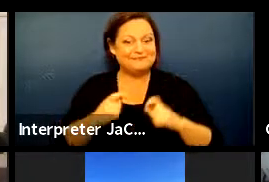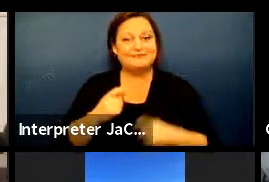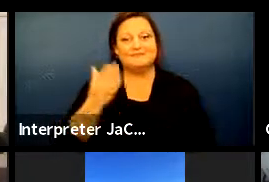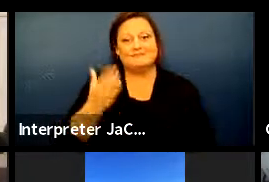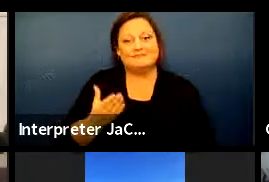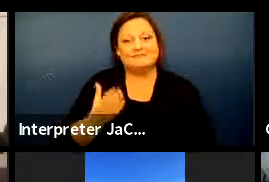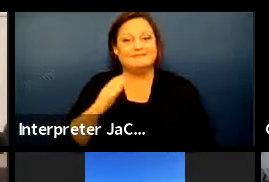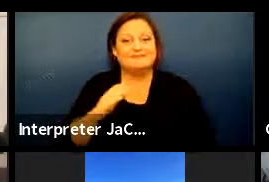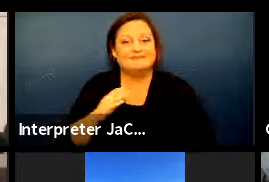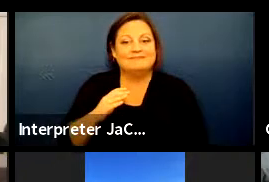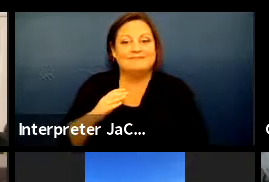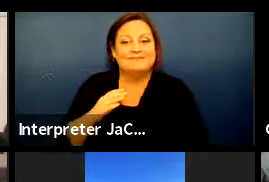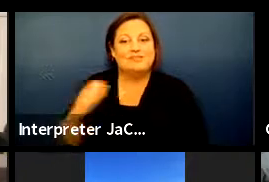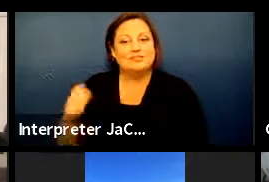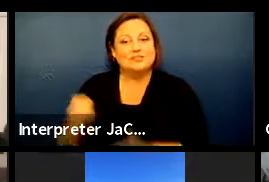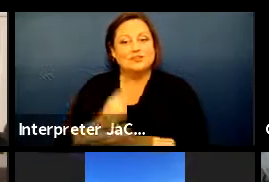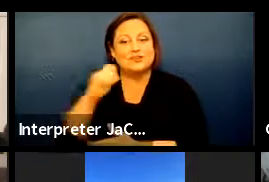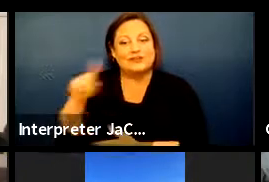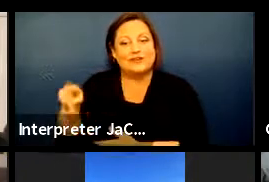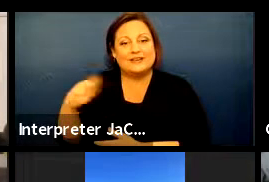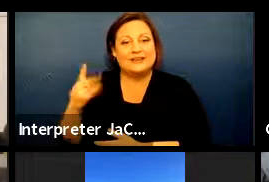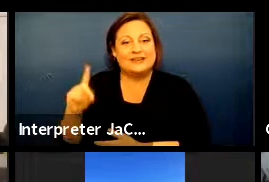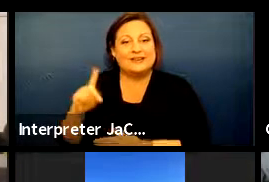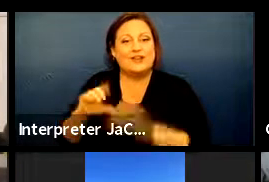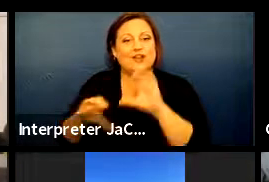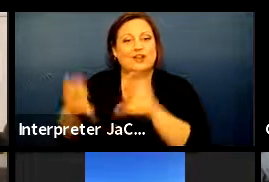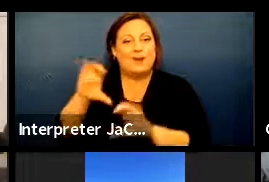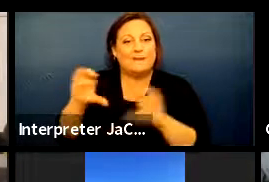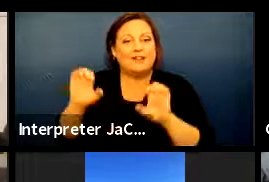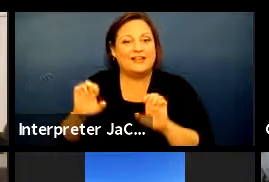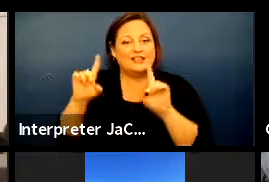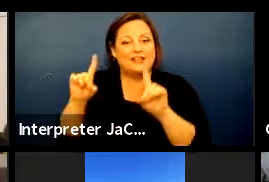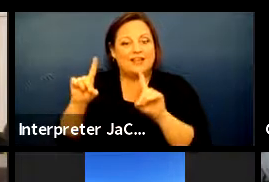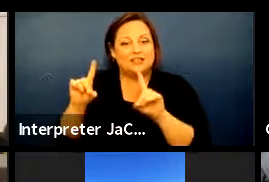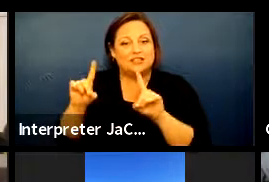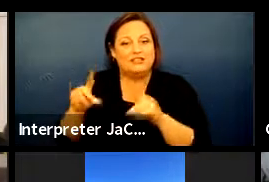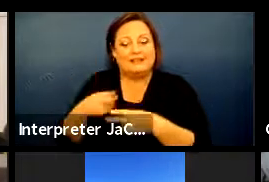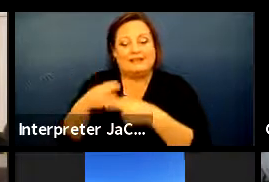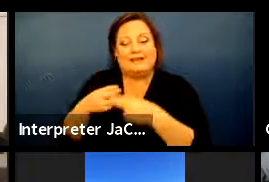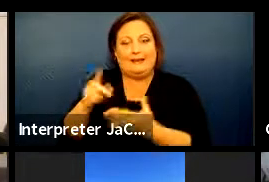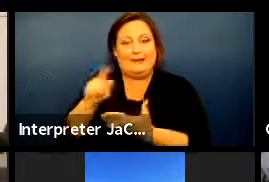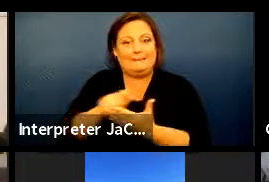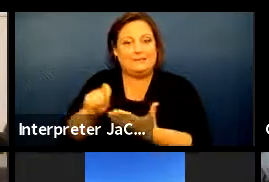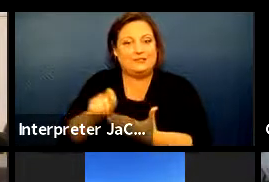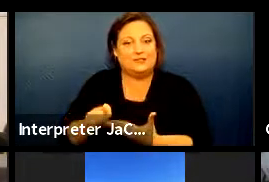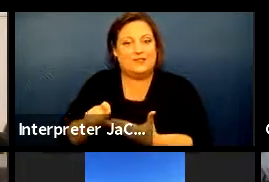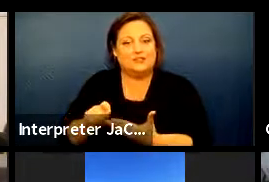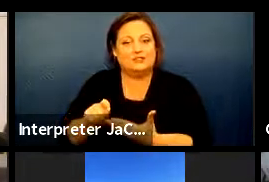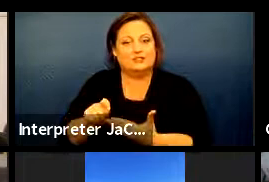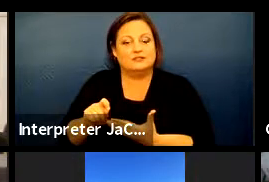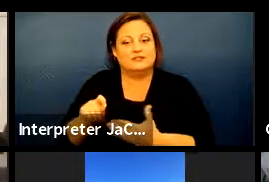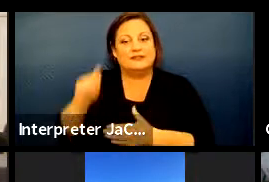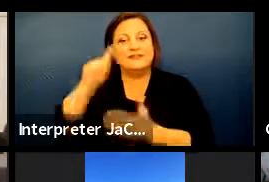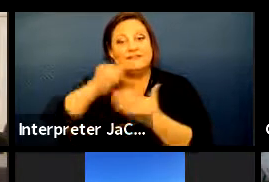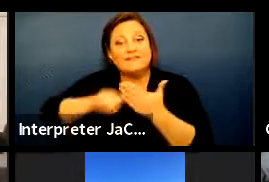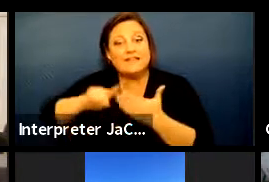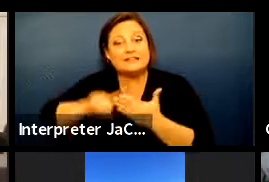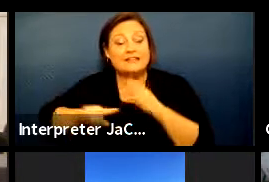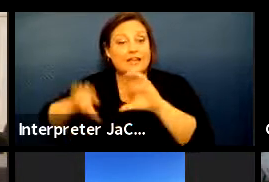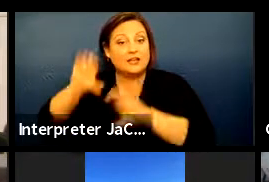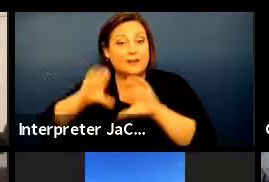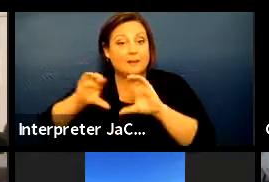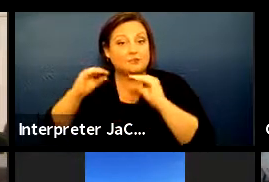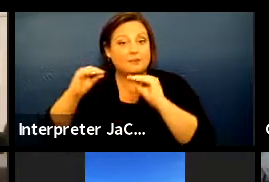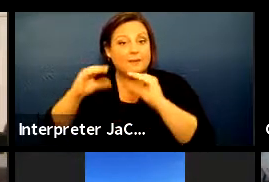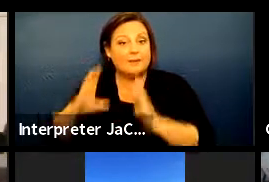She has earned a doctorate in chemical education, and the name of her dissertation is Investigating Chemistry